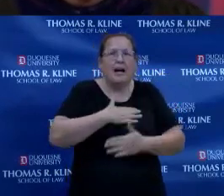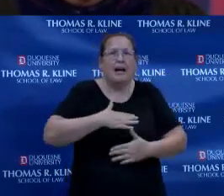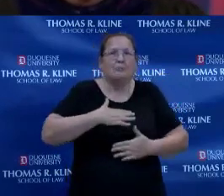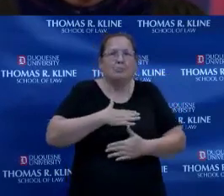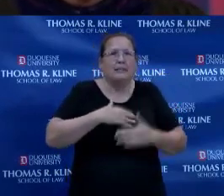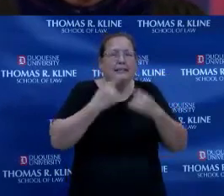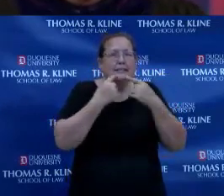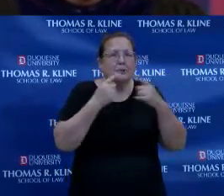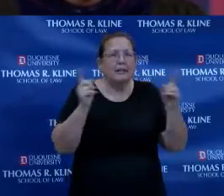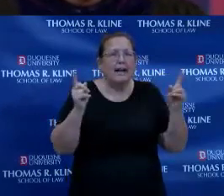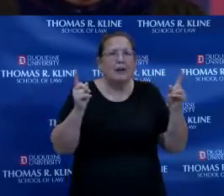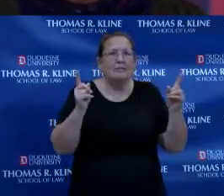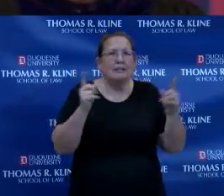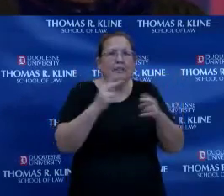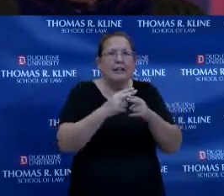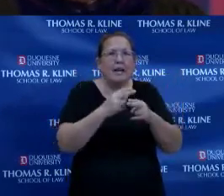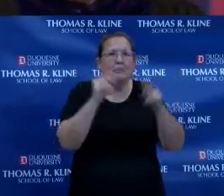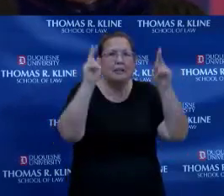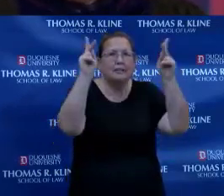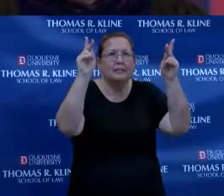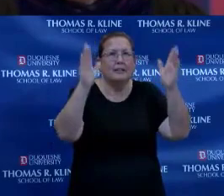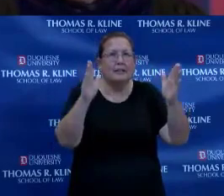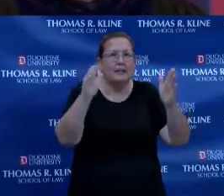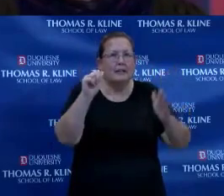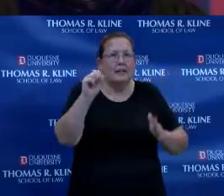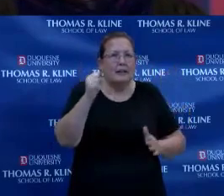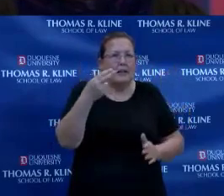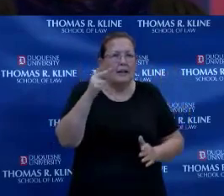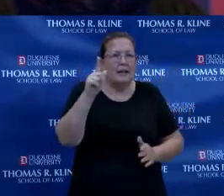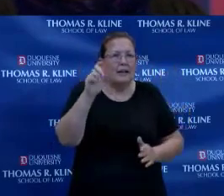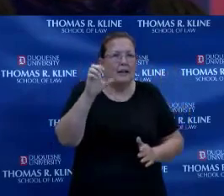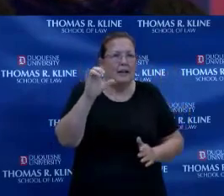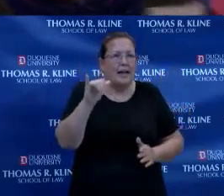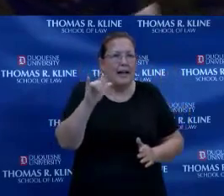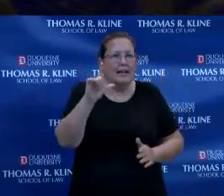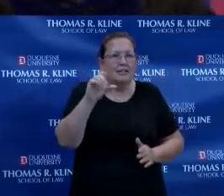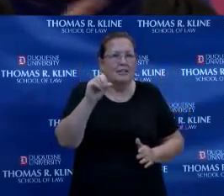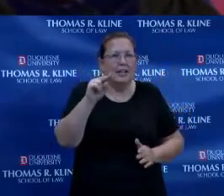this year's recipient is Professor Ashley London.